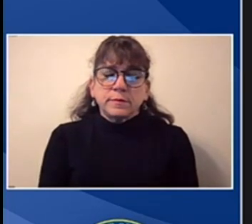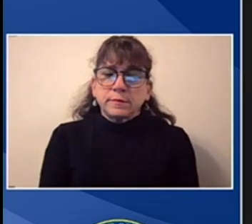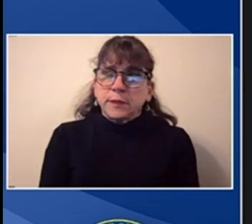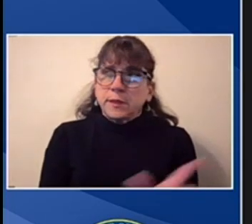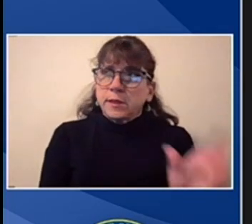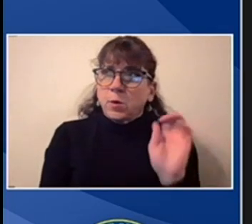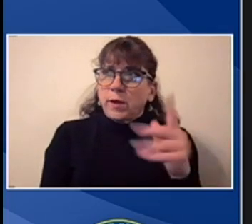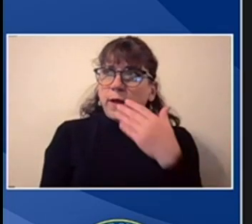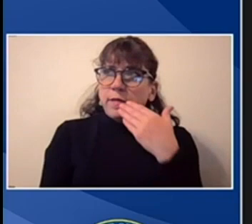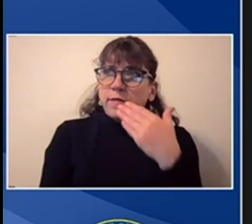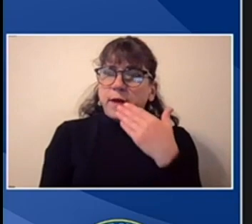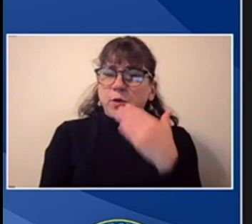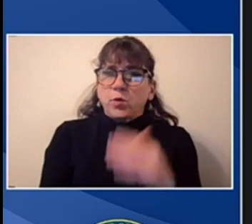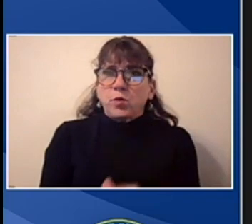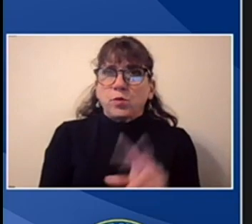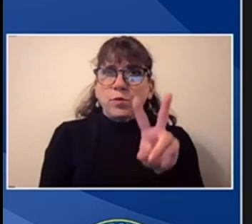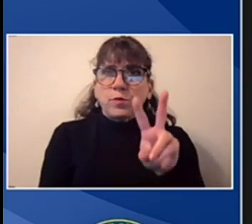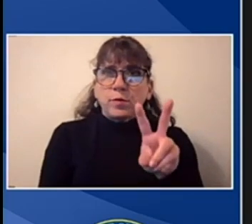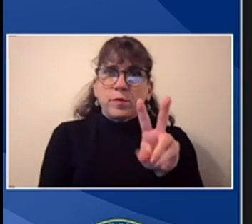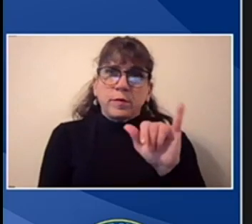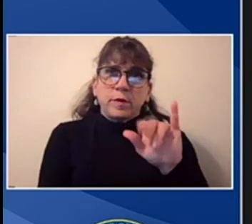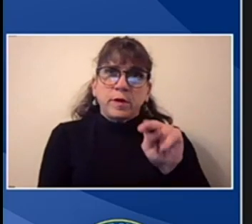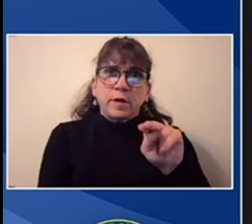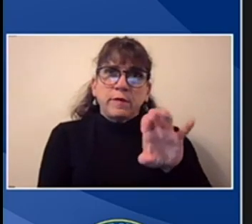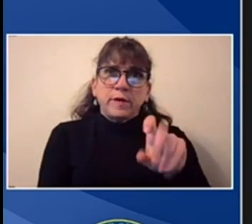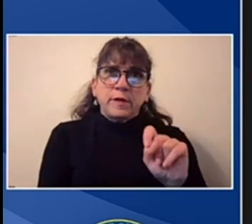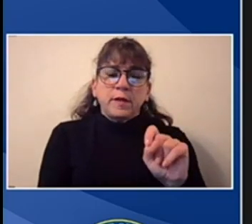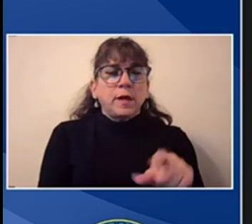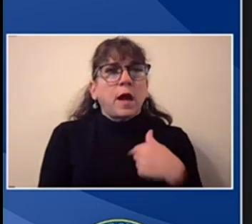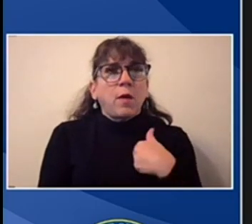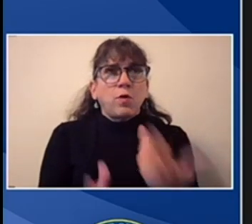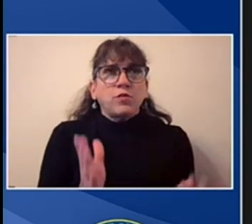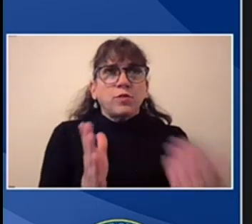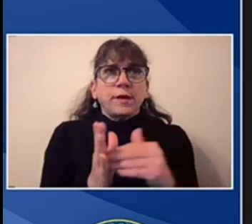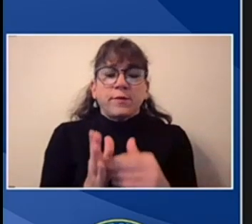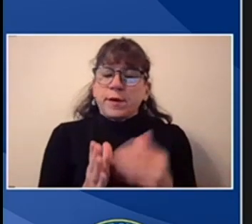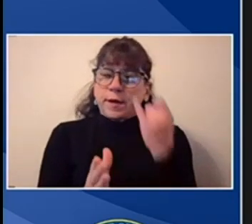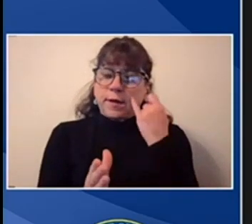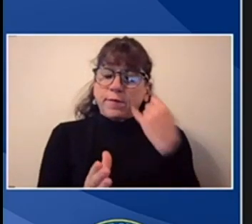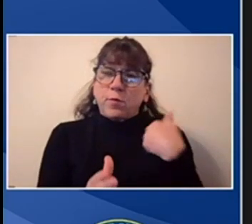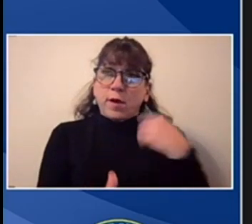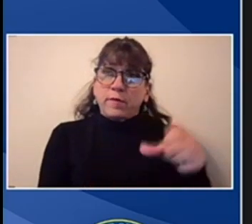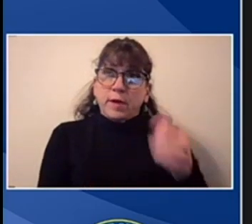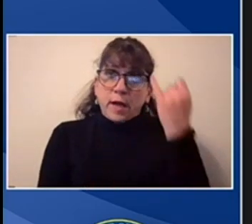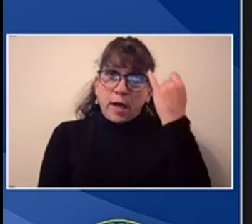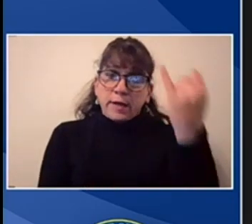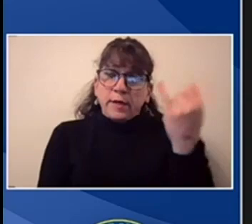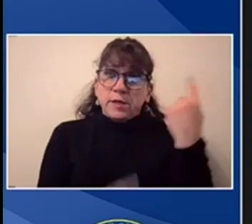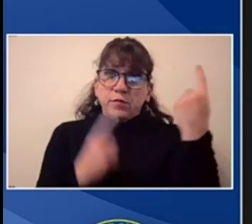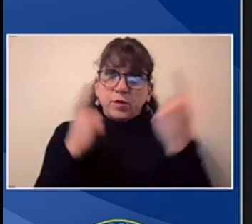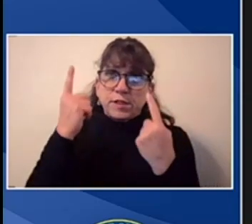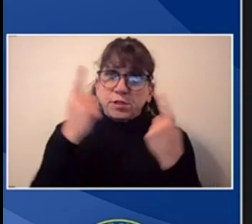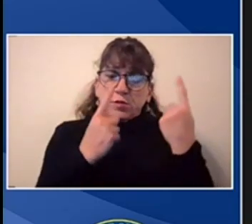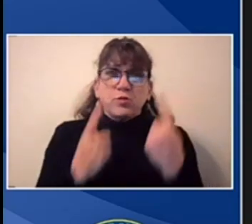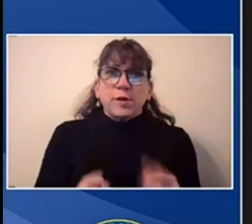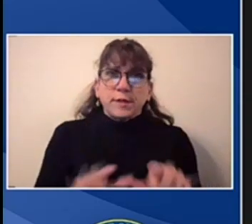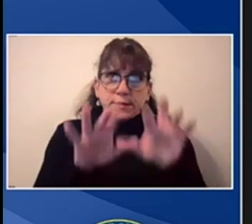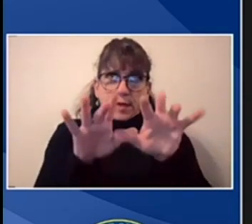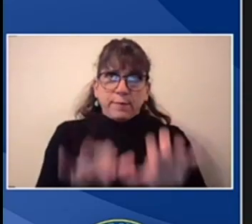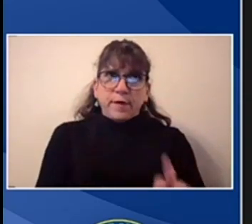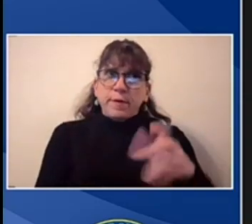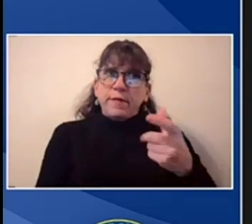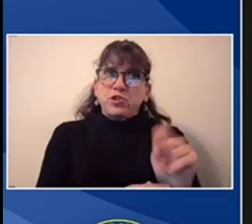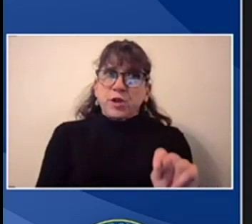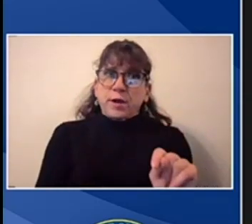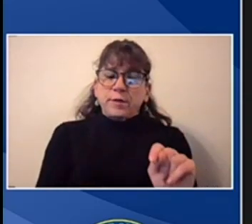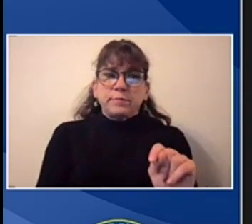Okay. Thank you, Vincent. I want to just reiterate that if you have ideas for consideration, you may put them in the chat.